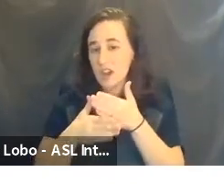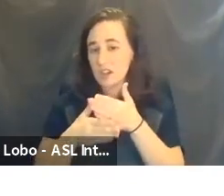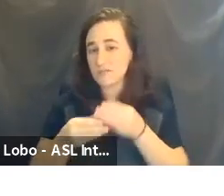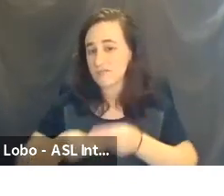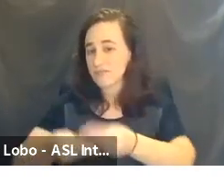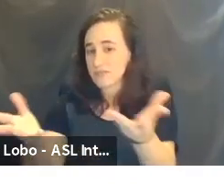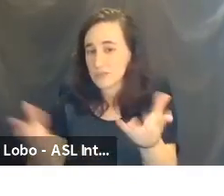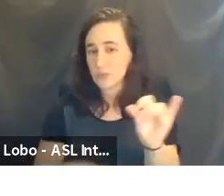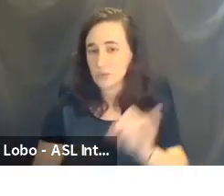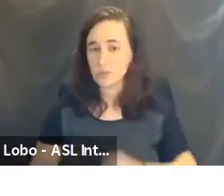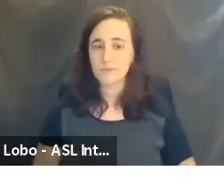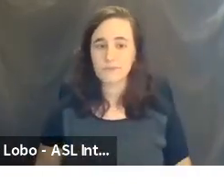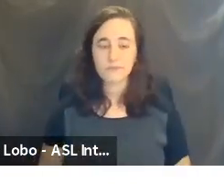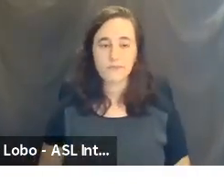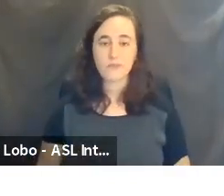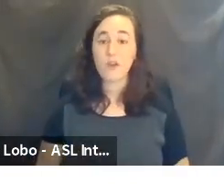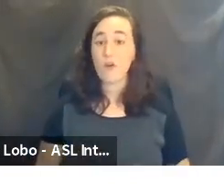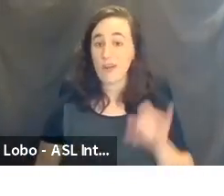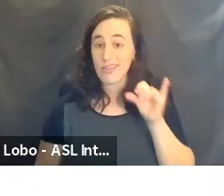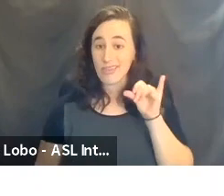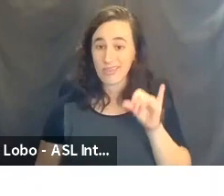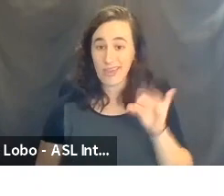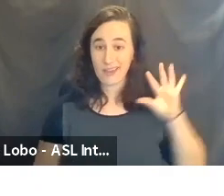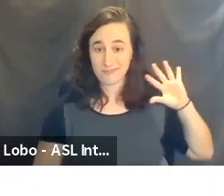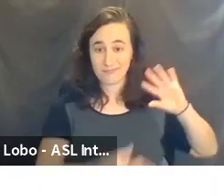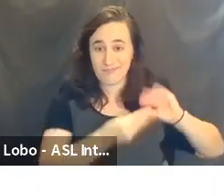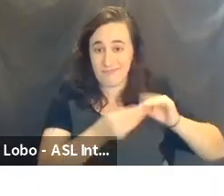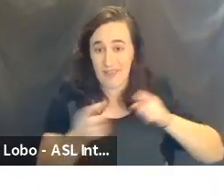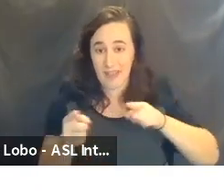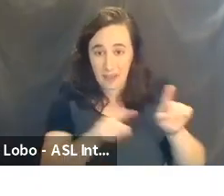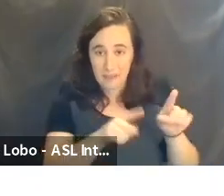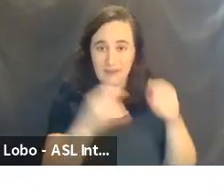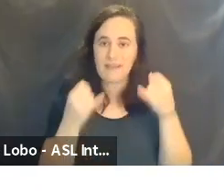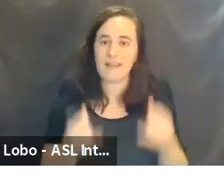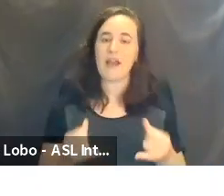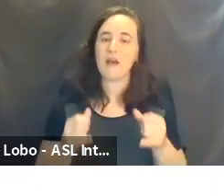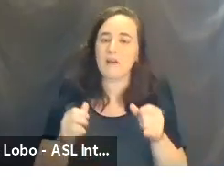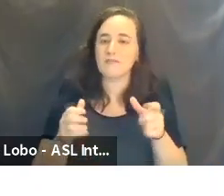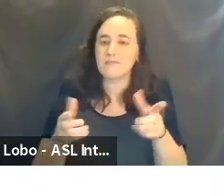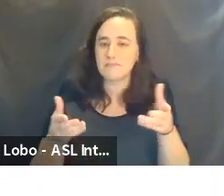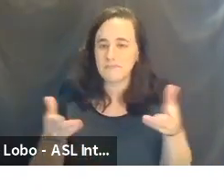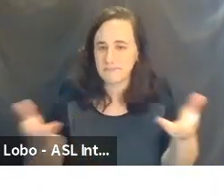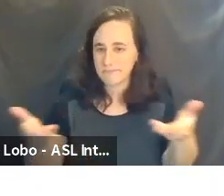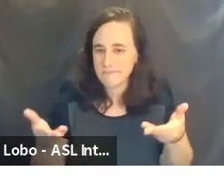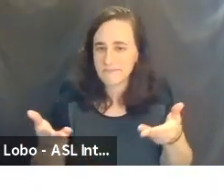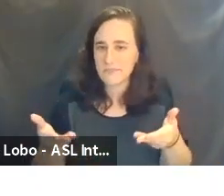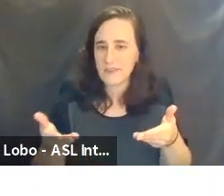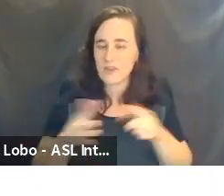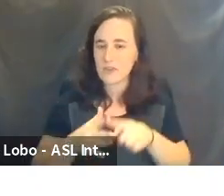So I think with that background, I wanna now transition to a conversation with